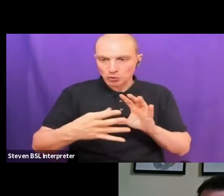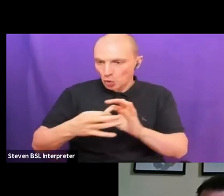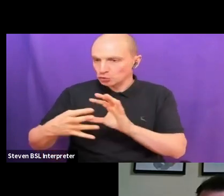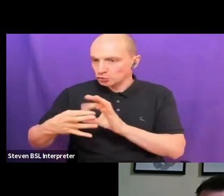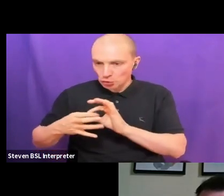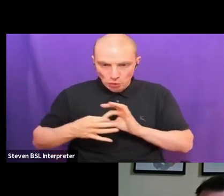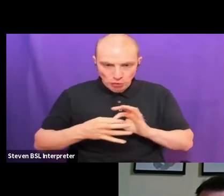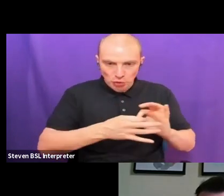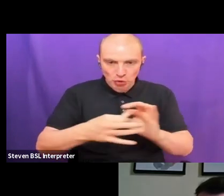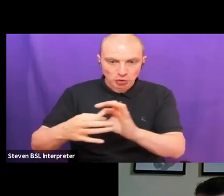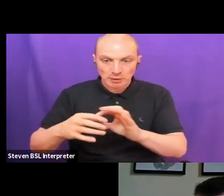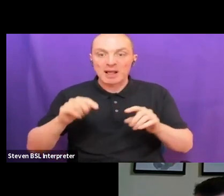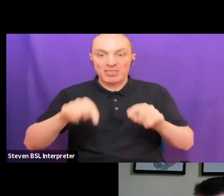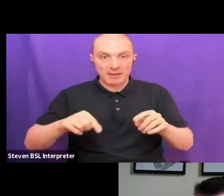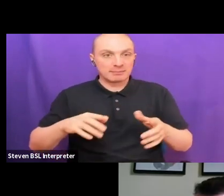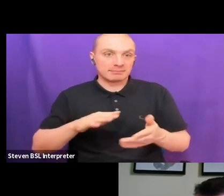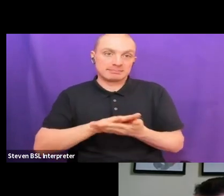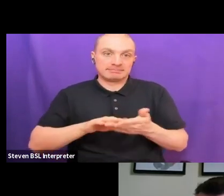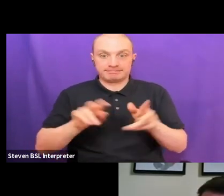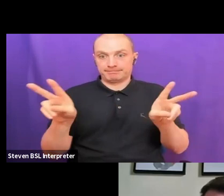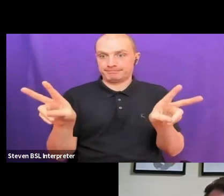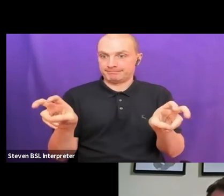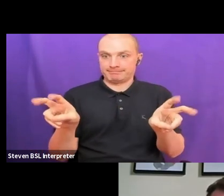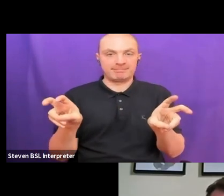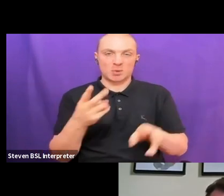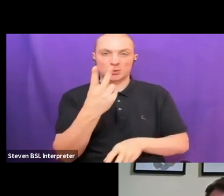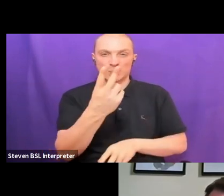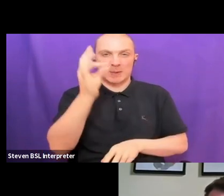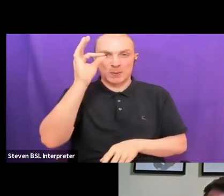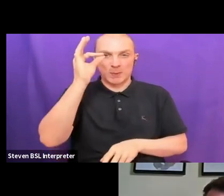other presentations today, and look forward to working with all of you